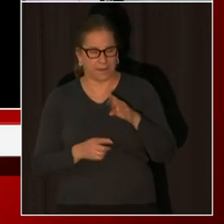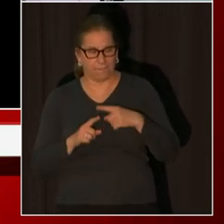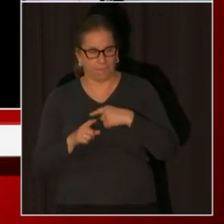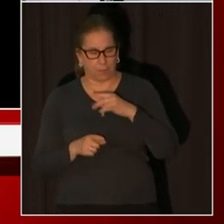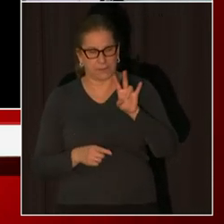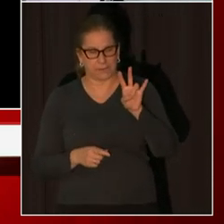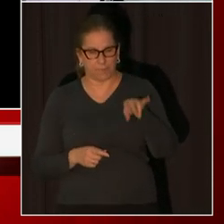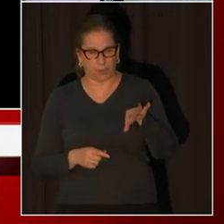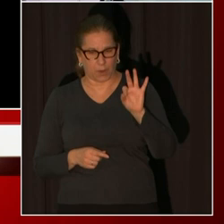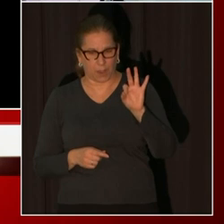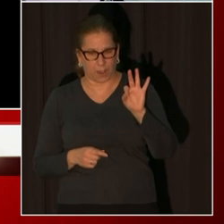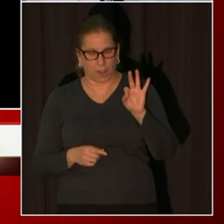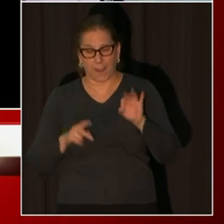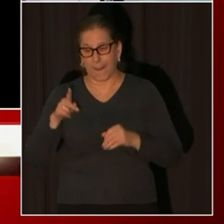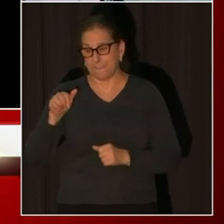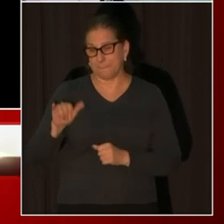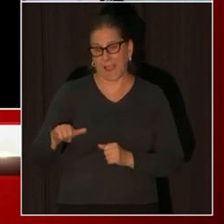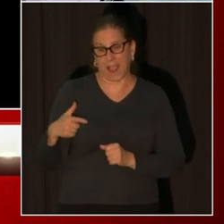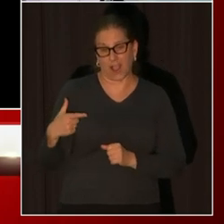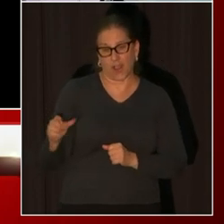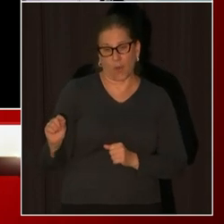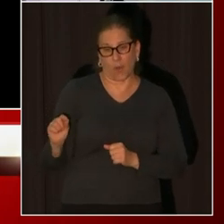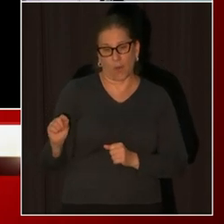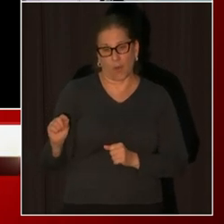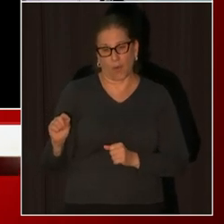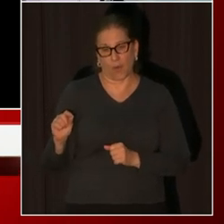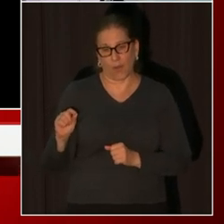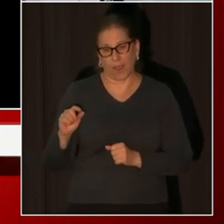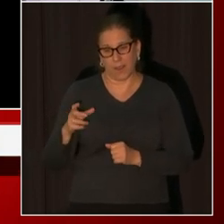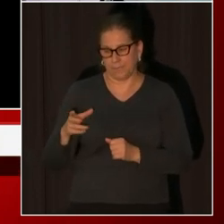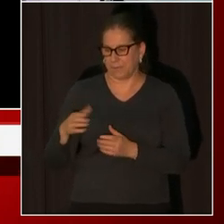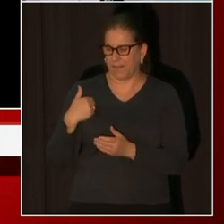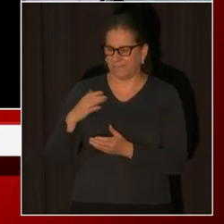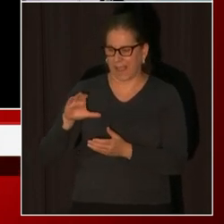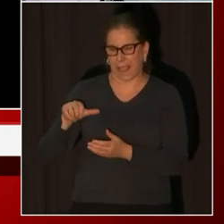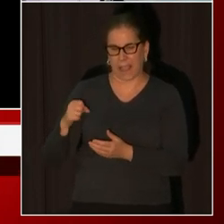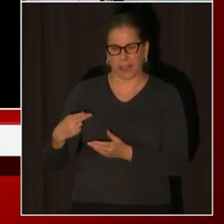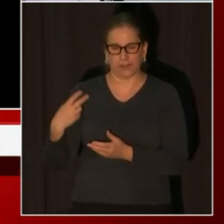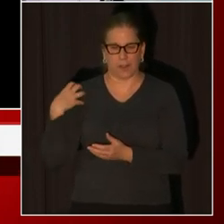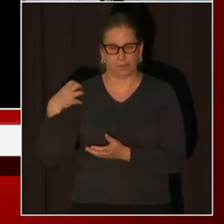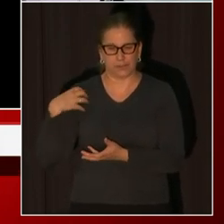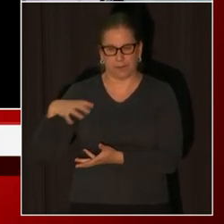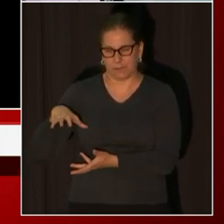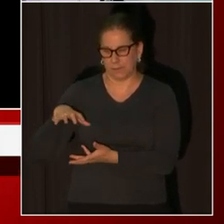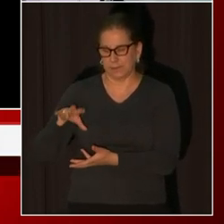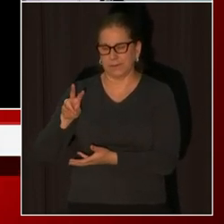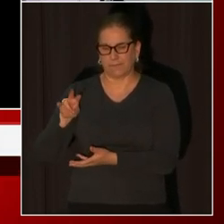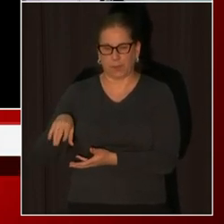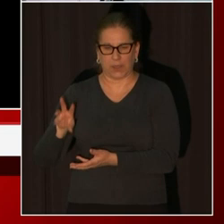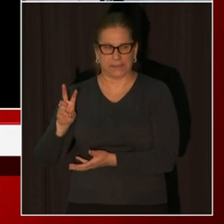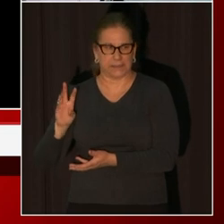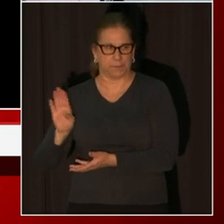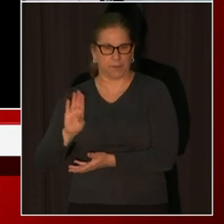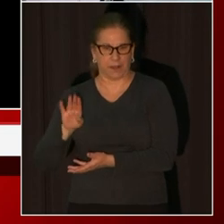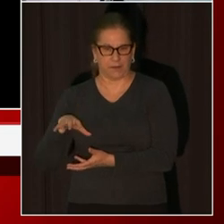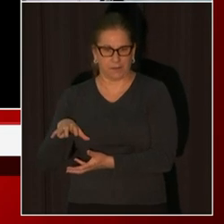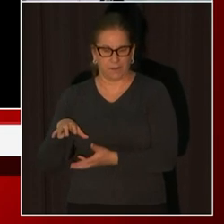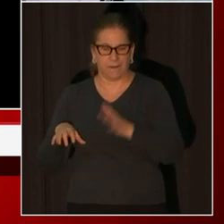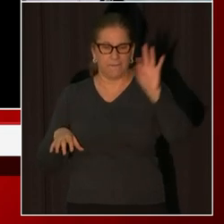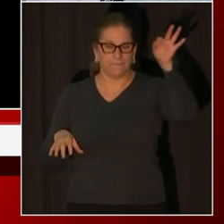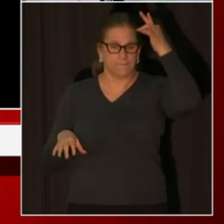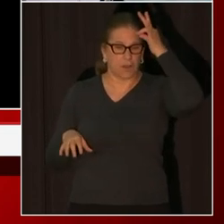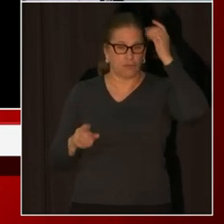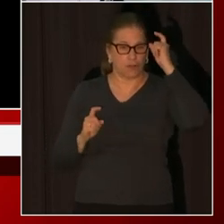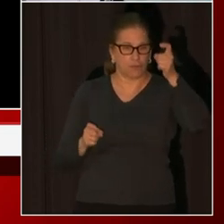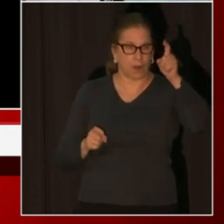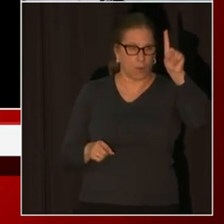is cash capital, is at $1.6 billion. Federal grants at $1.1 billion, and then you can see the other